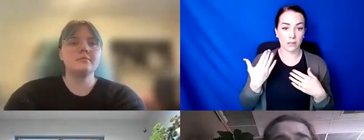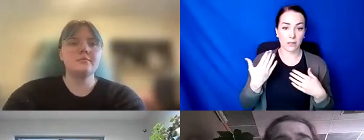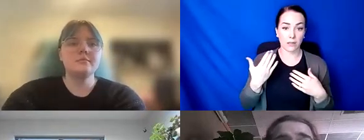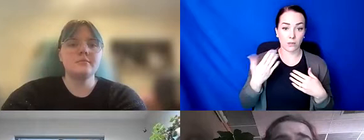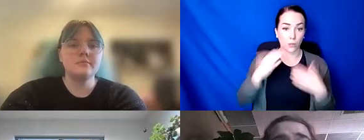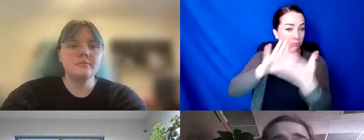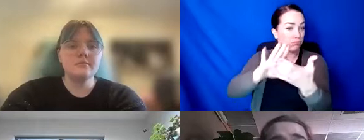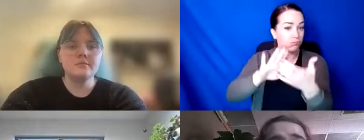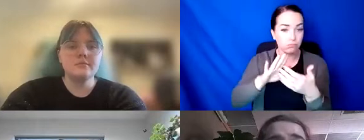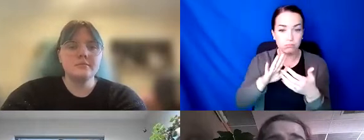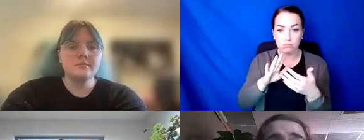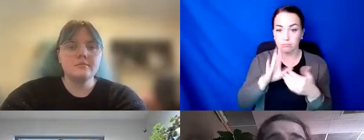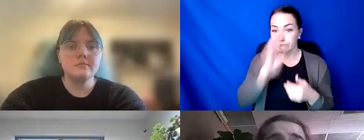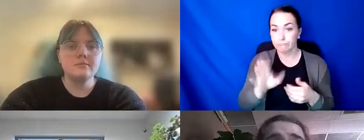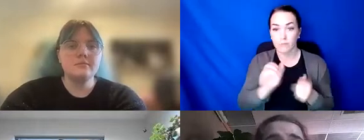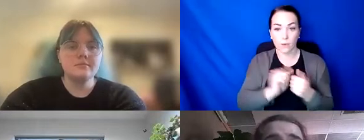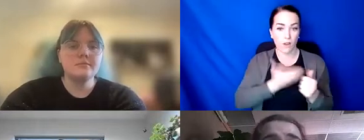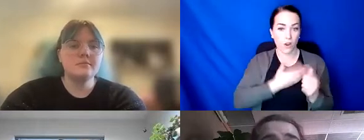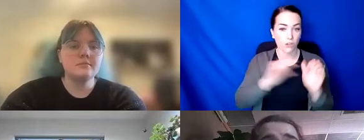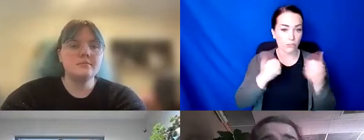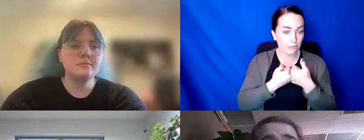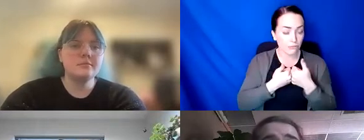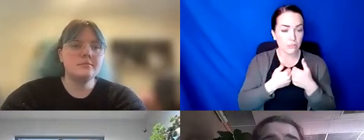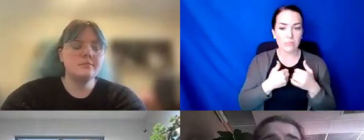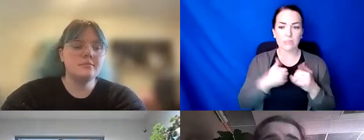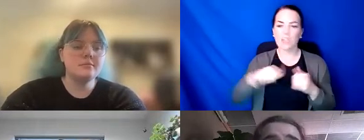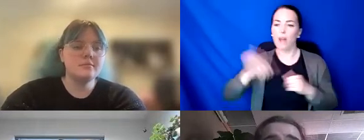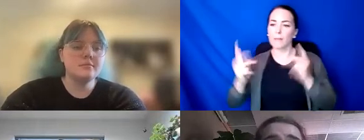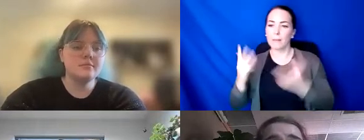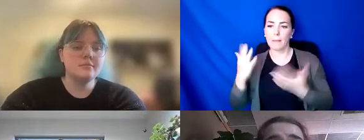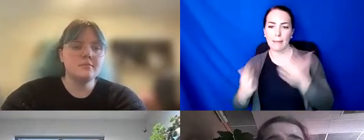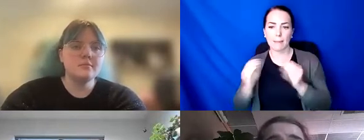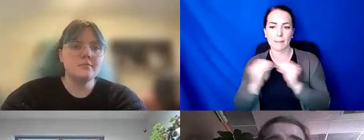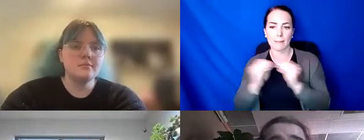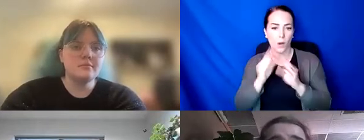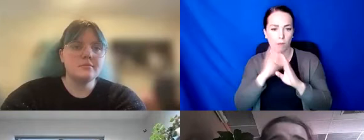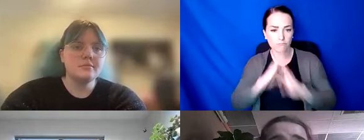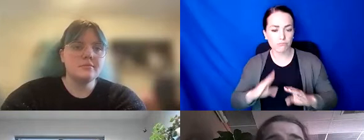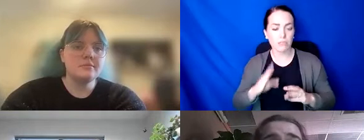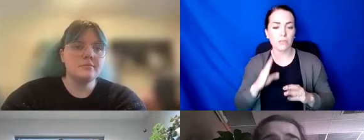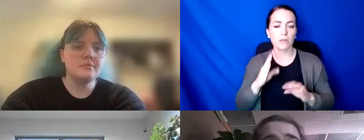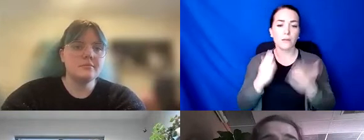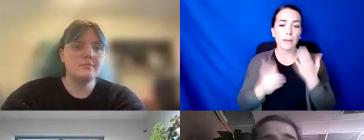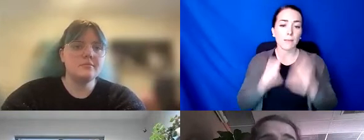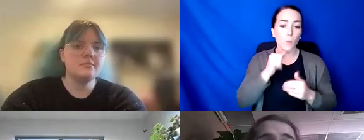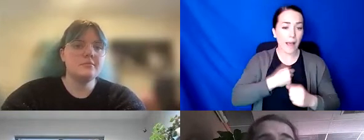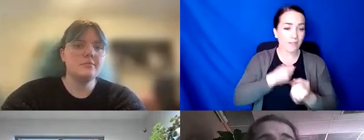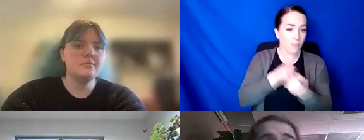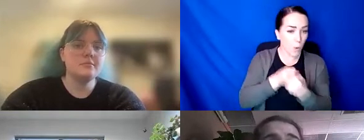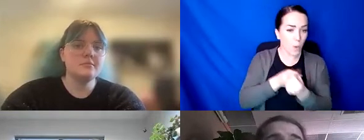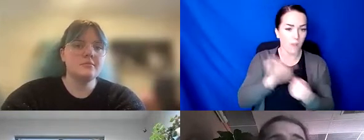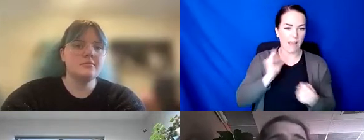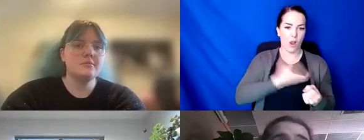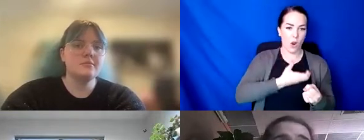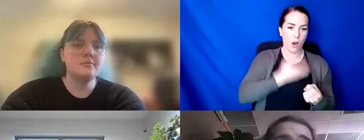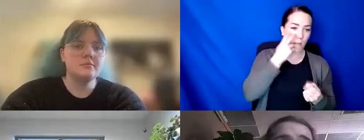and things like that. But there are a lot of others who they don't have the support of like the blind community or the deaf community.